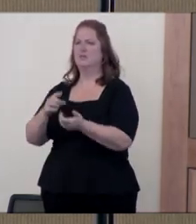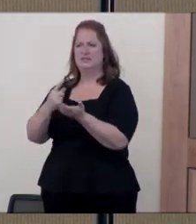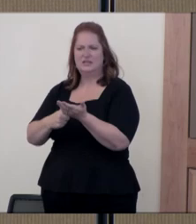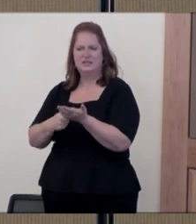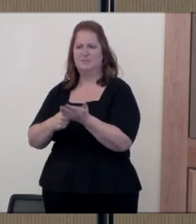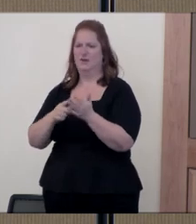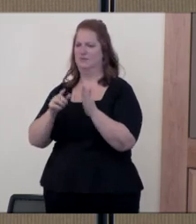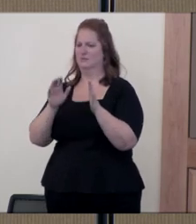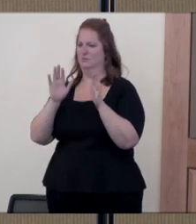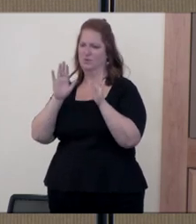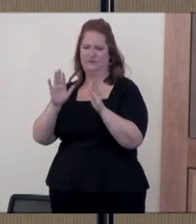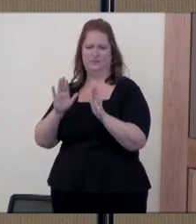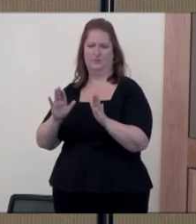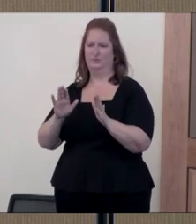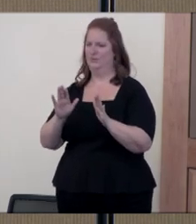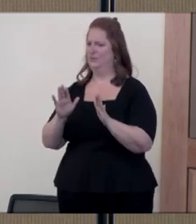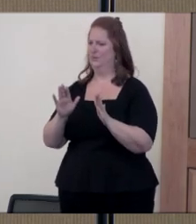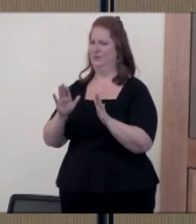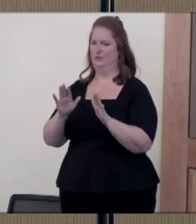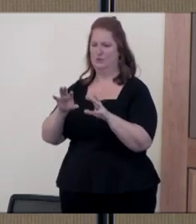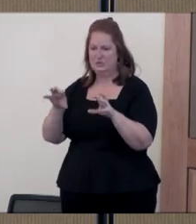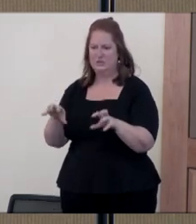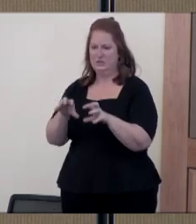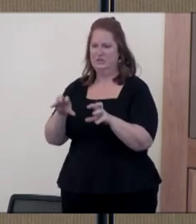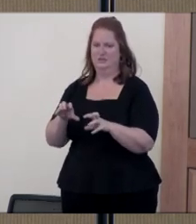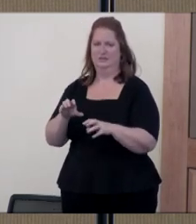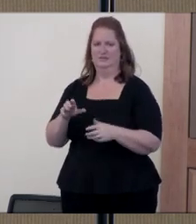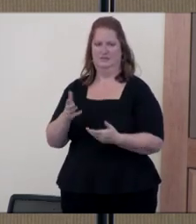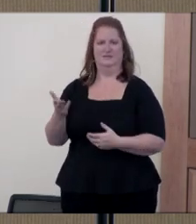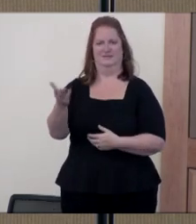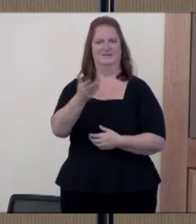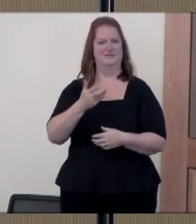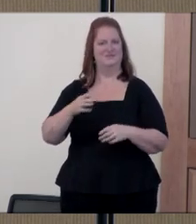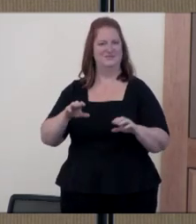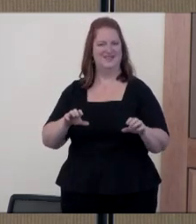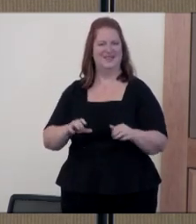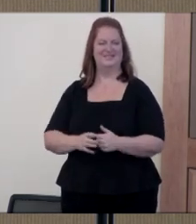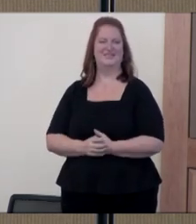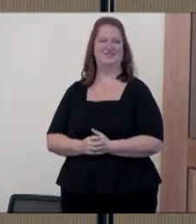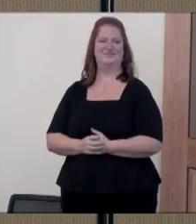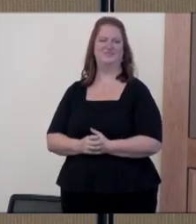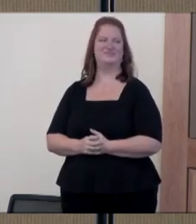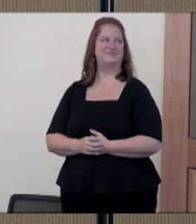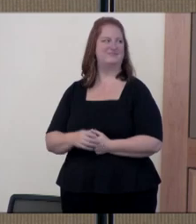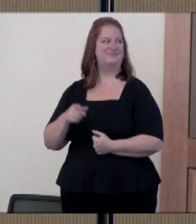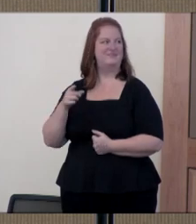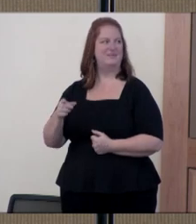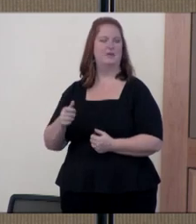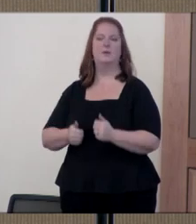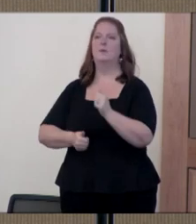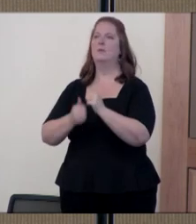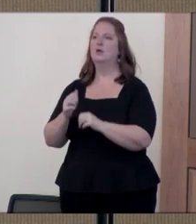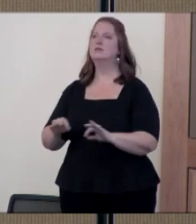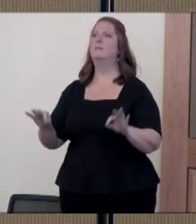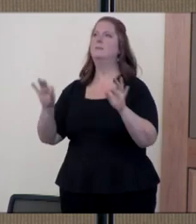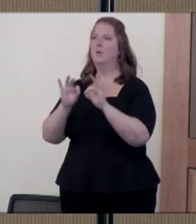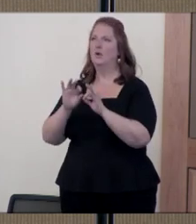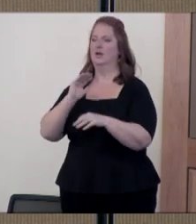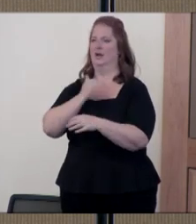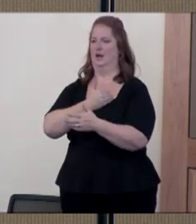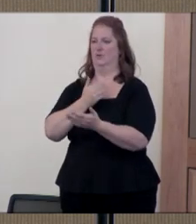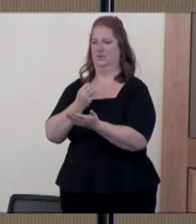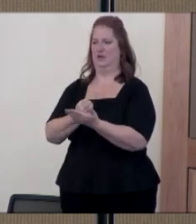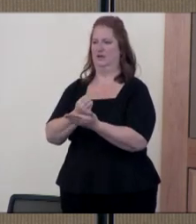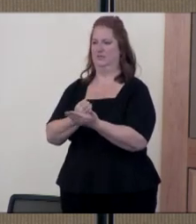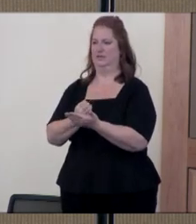thing that my colleagues at VCU have done. I got to tell you, this matters more than ever in our modern economy, and